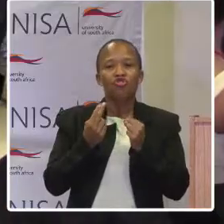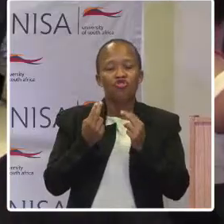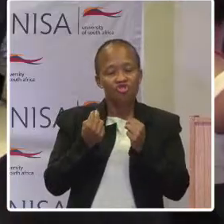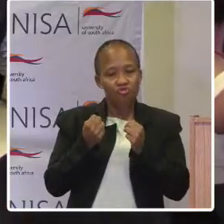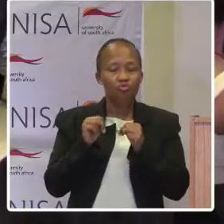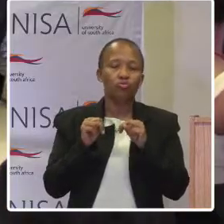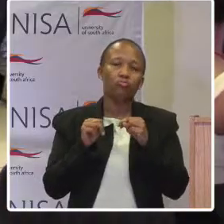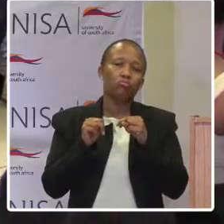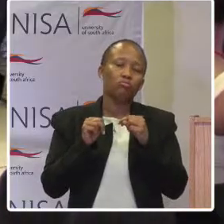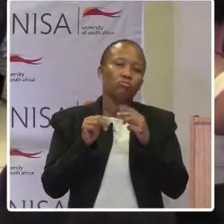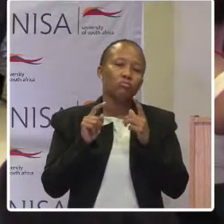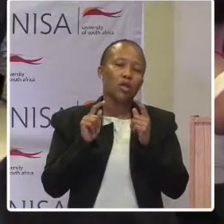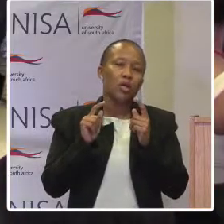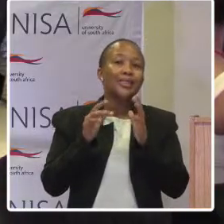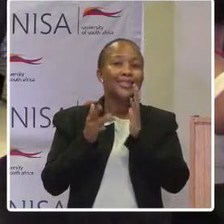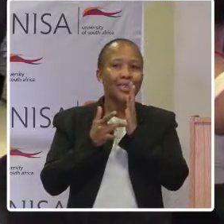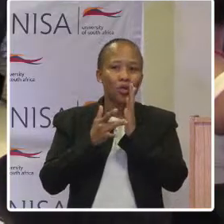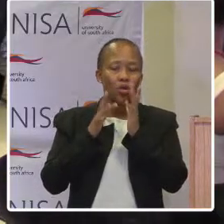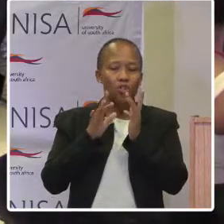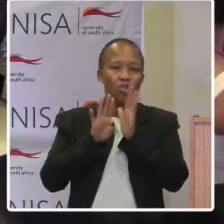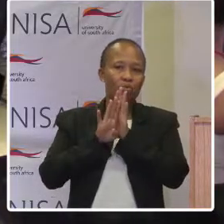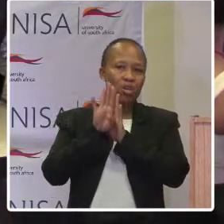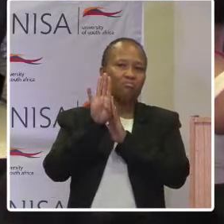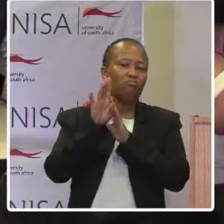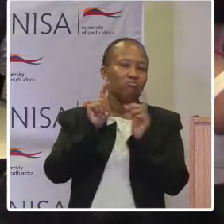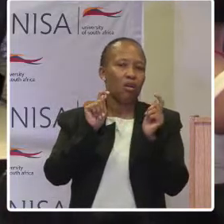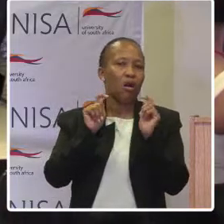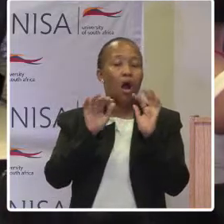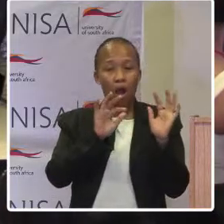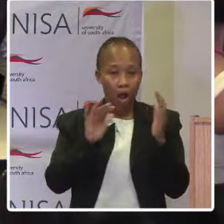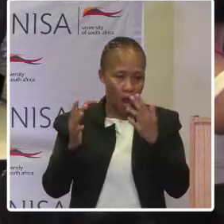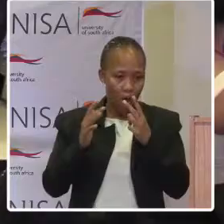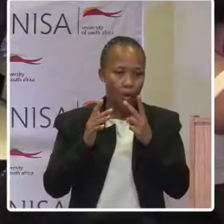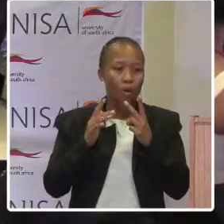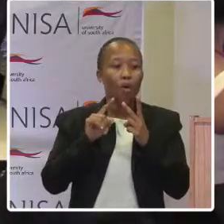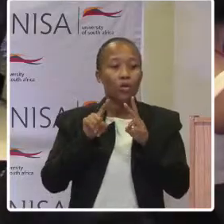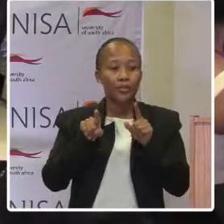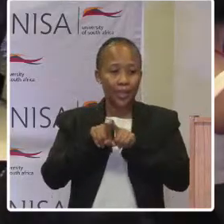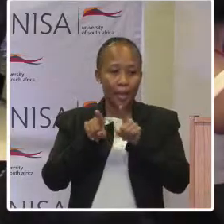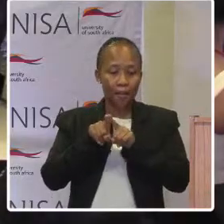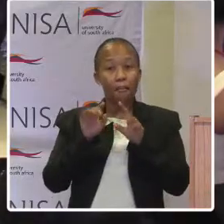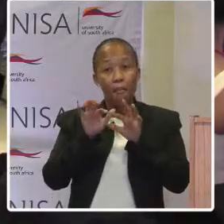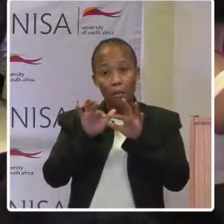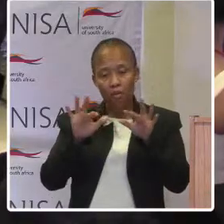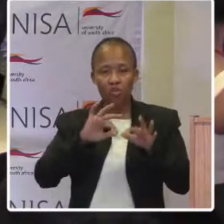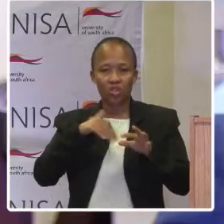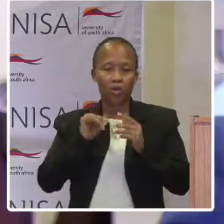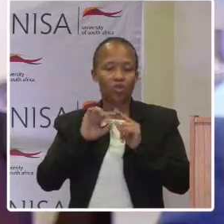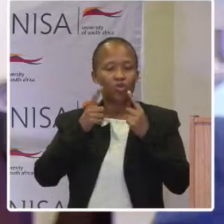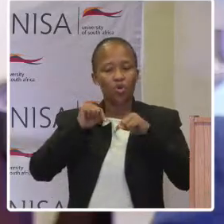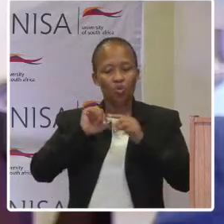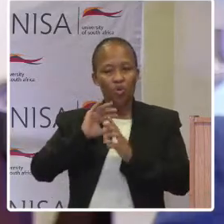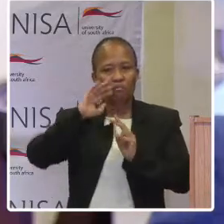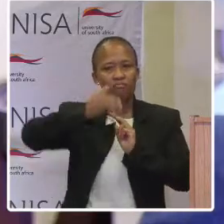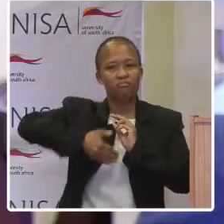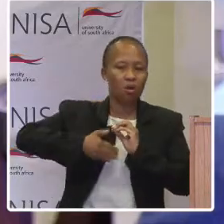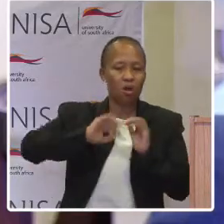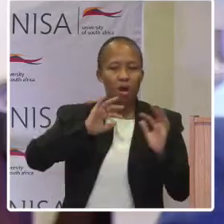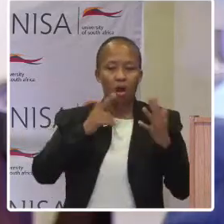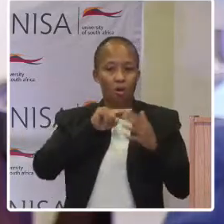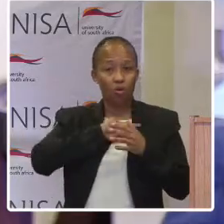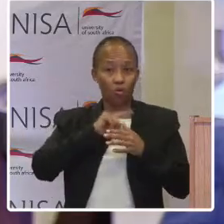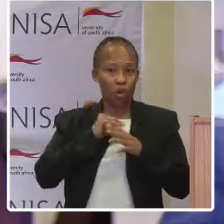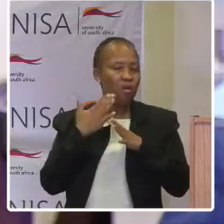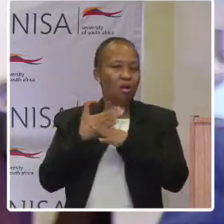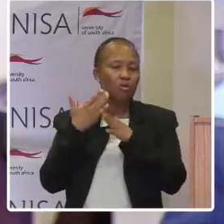technologies to bring down the bottom line, but then also protect our population that is highly unemployed. So